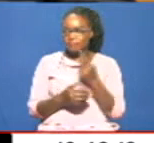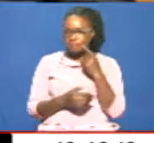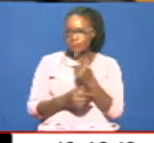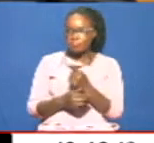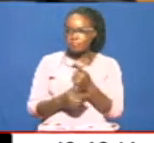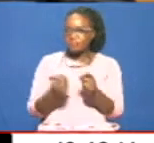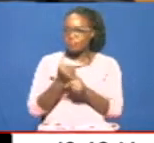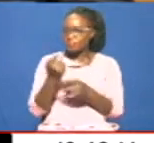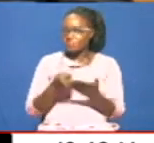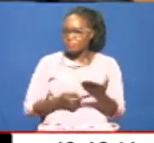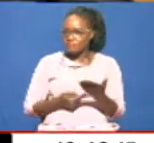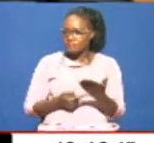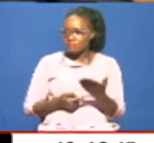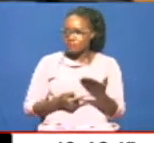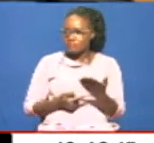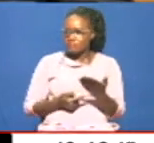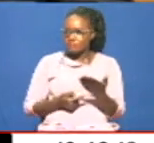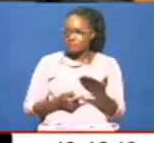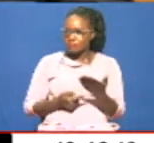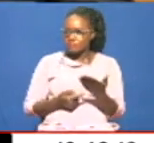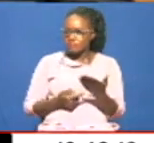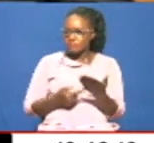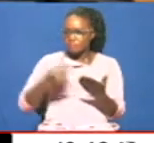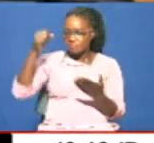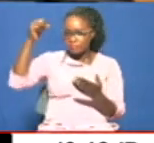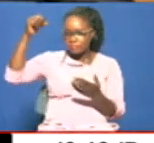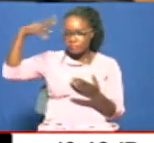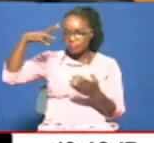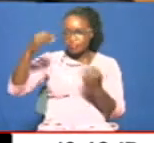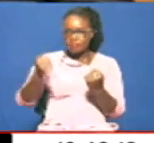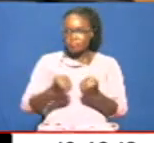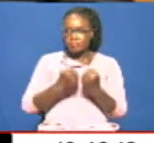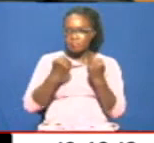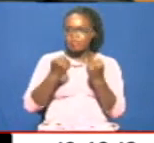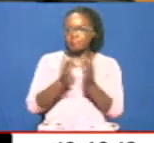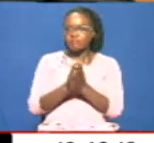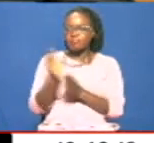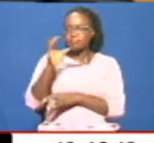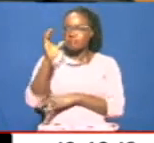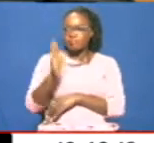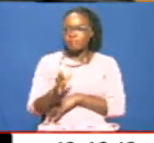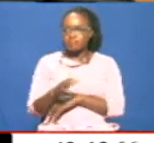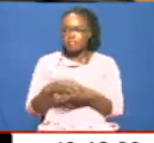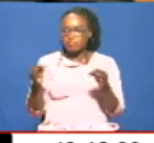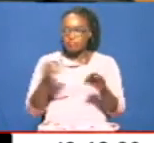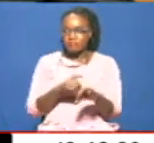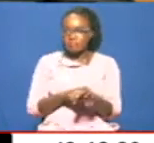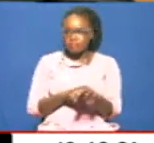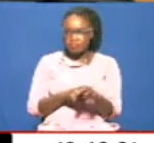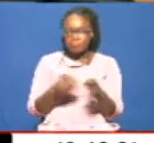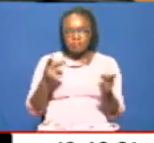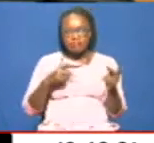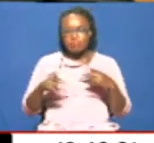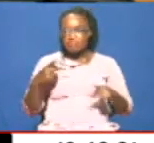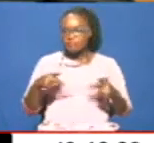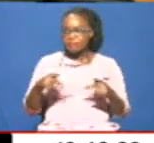do for energy saving and for the consumer? So for a very long time, people